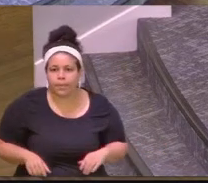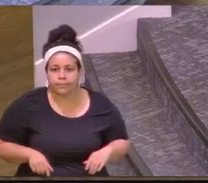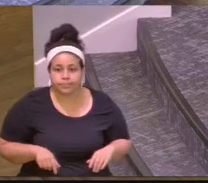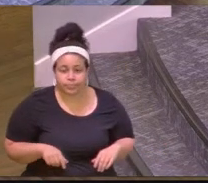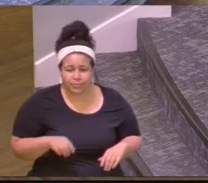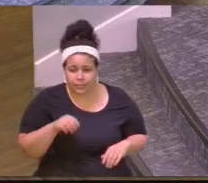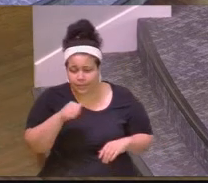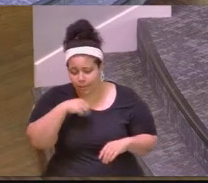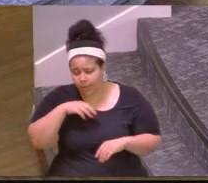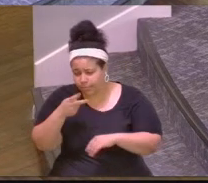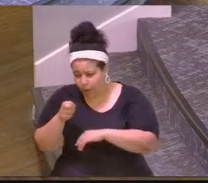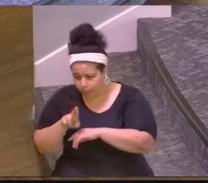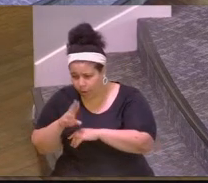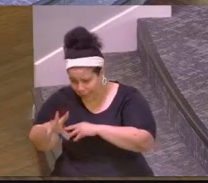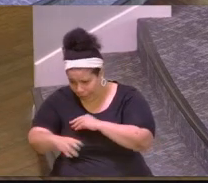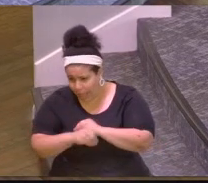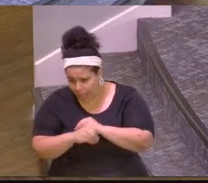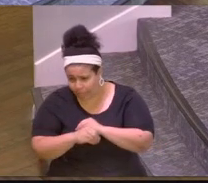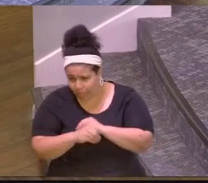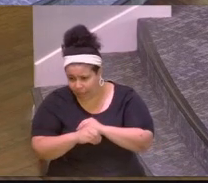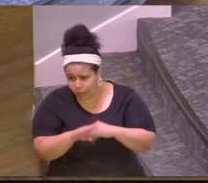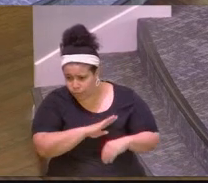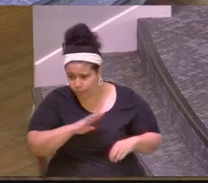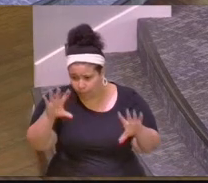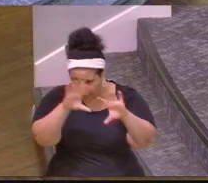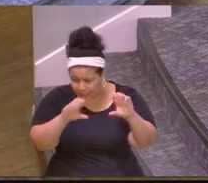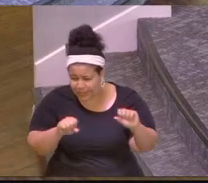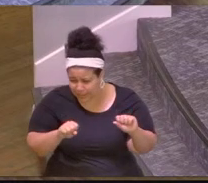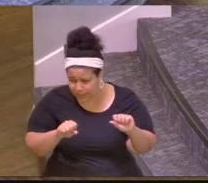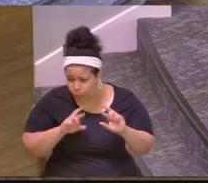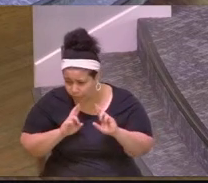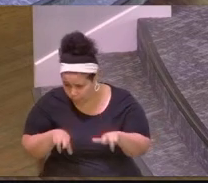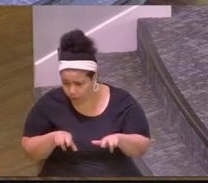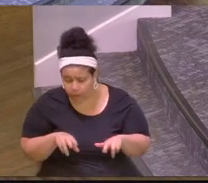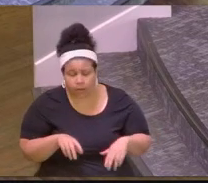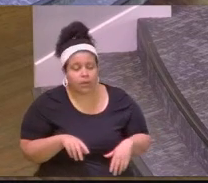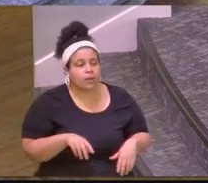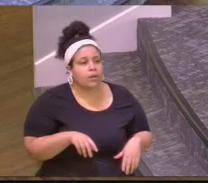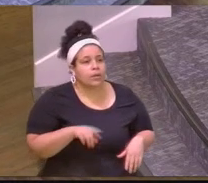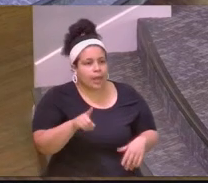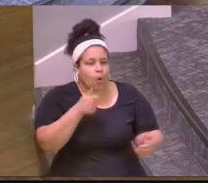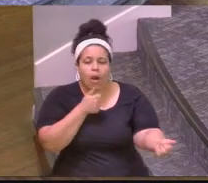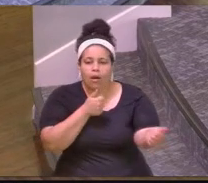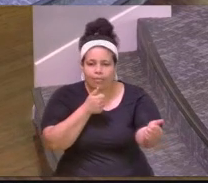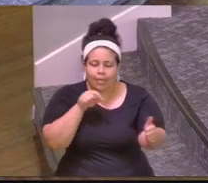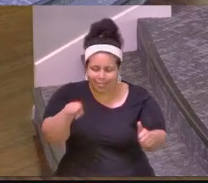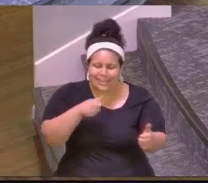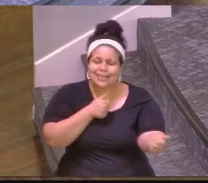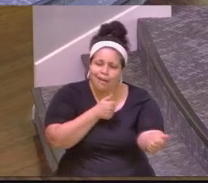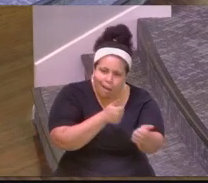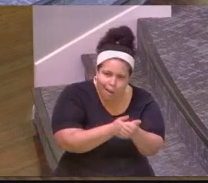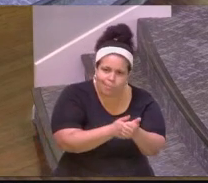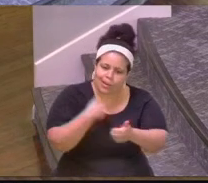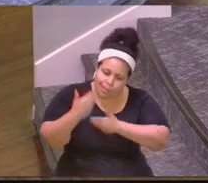board president report, is just an overview or update on progress toward those directives.